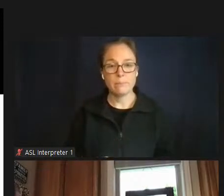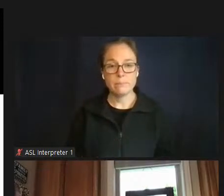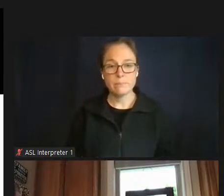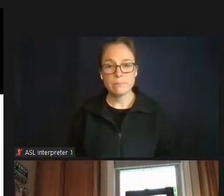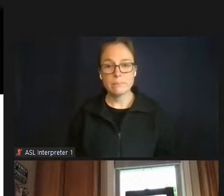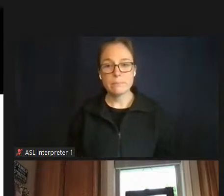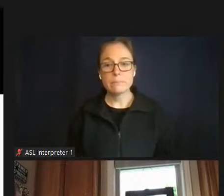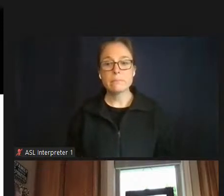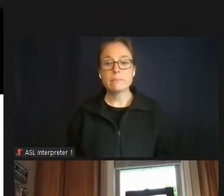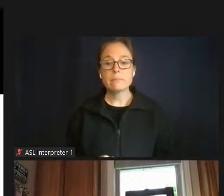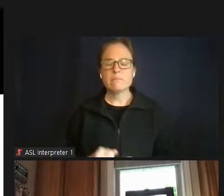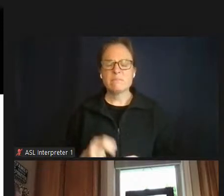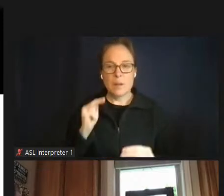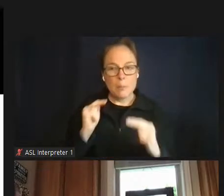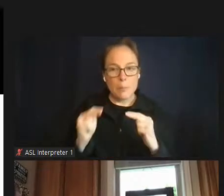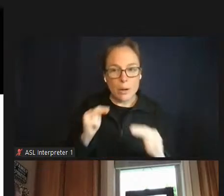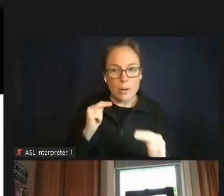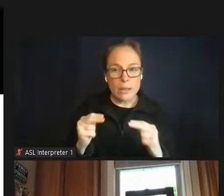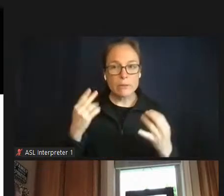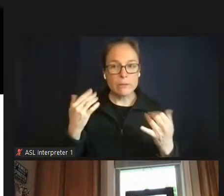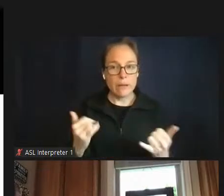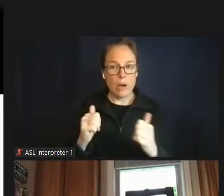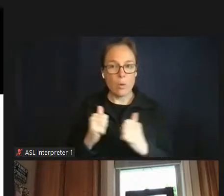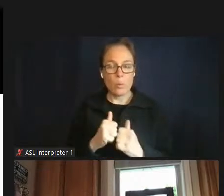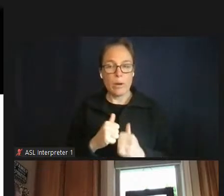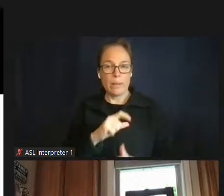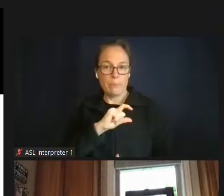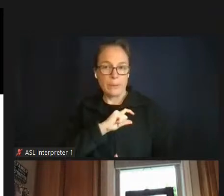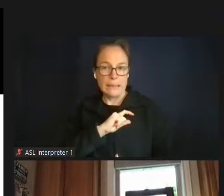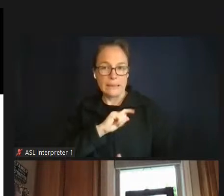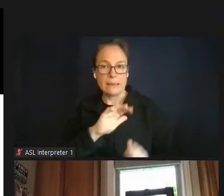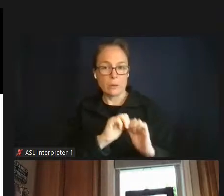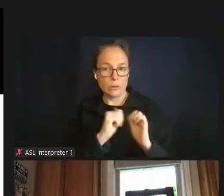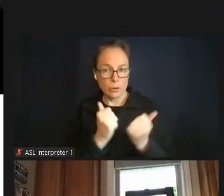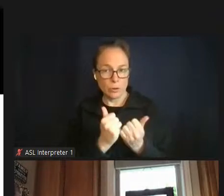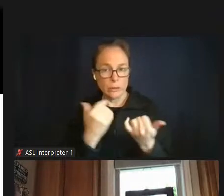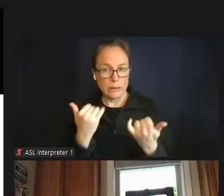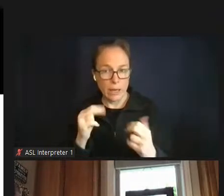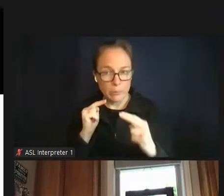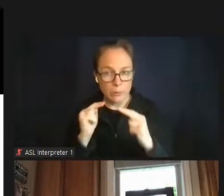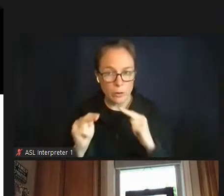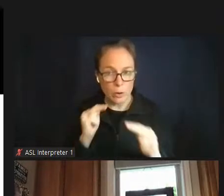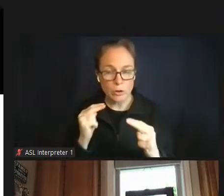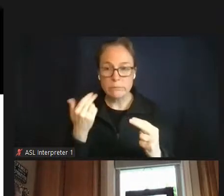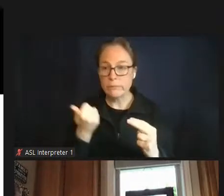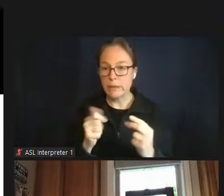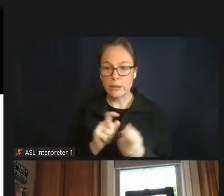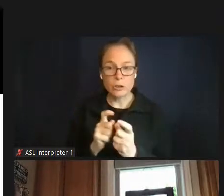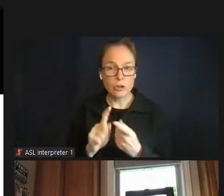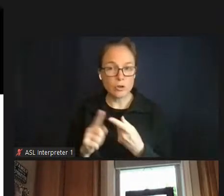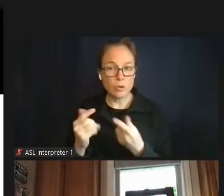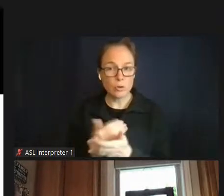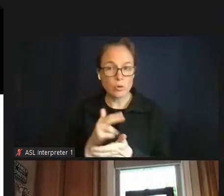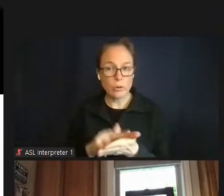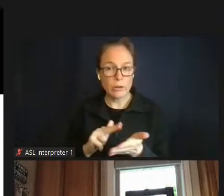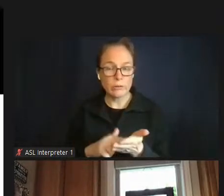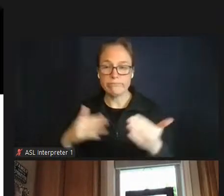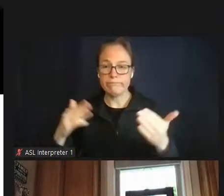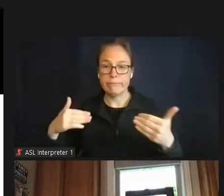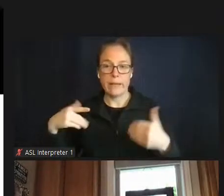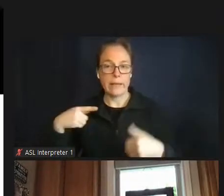Collective bargaining is in process with the Washington County Police Officers Association, and any changes to the new contract aren't yet reflected in this